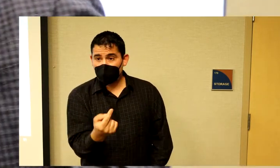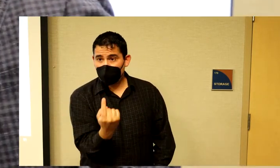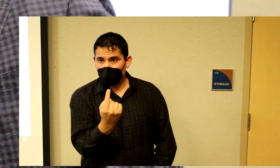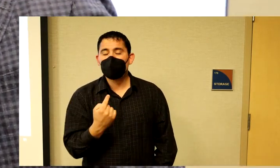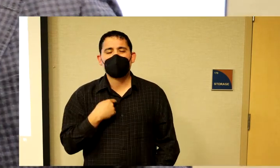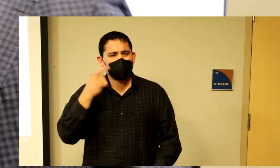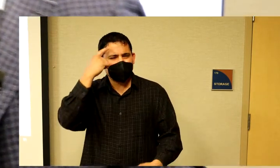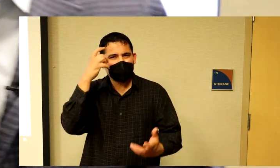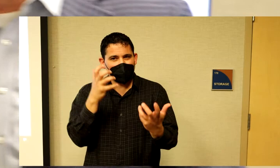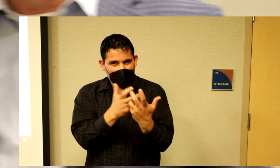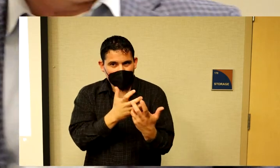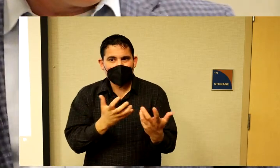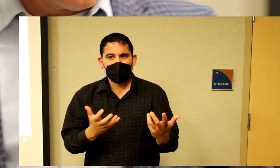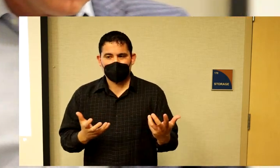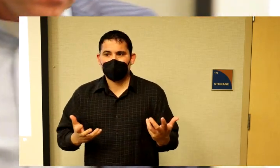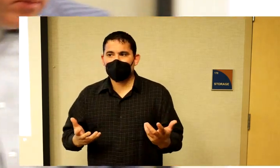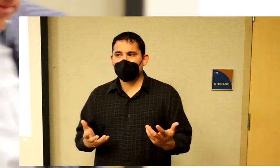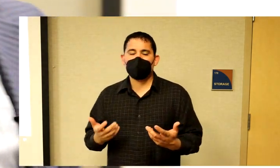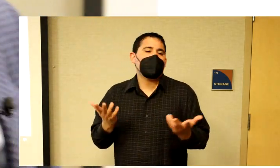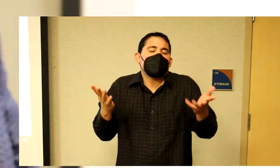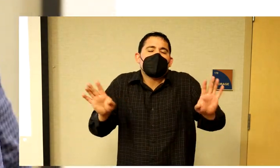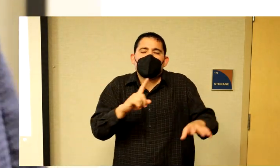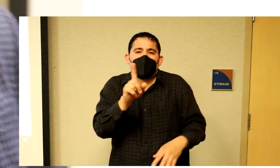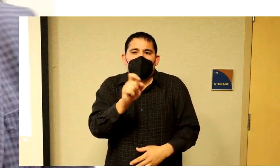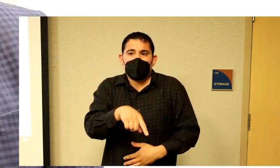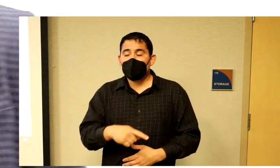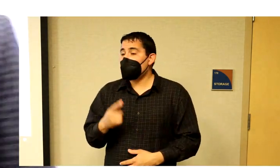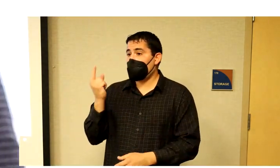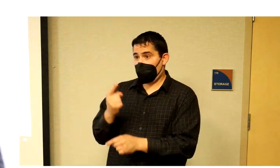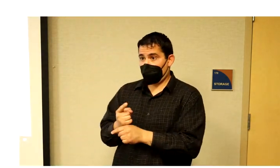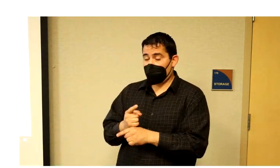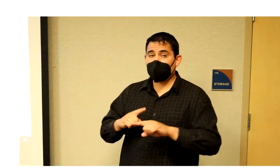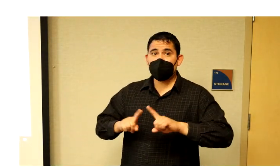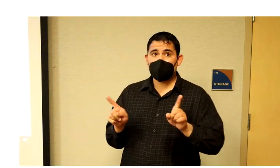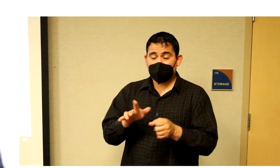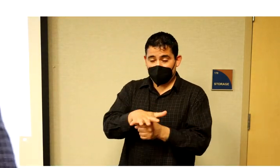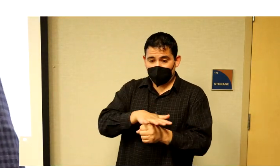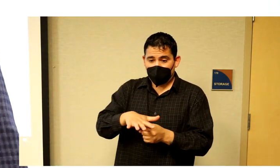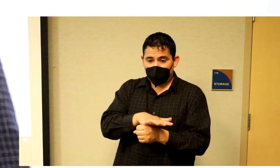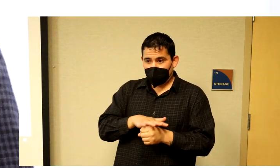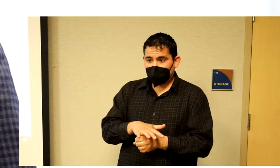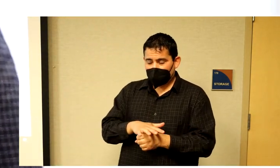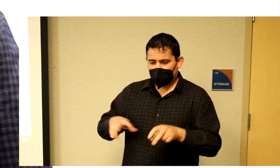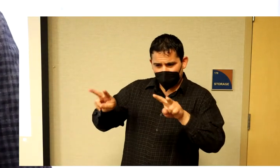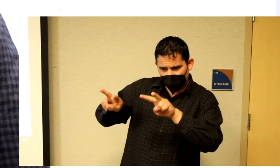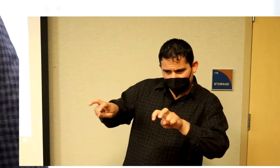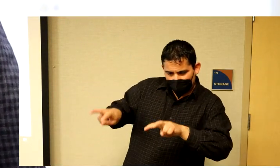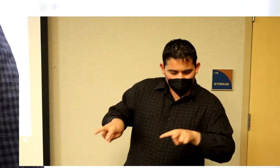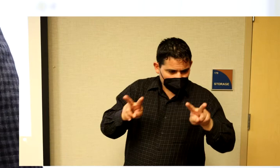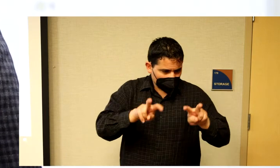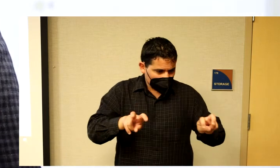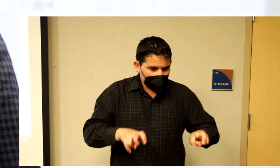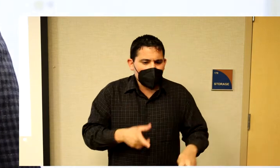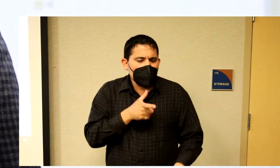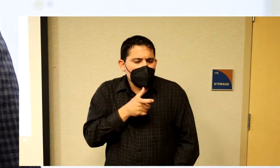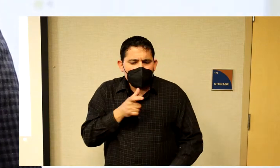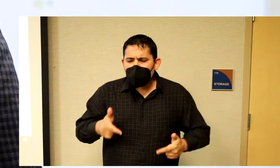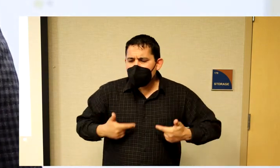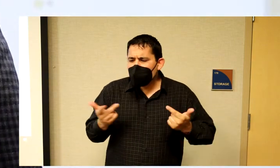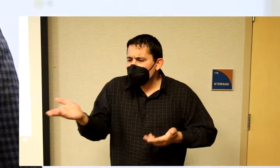all I'm asking. Yeah, if you choose, you have to look at the zones, and you have to look at it honestly and say who lives